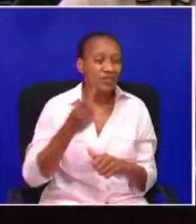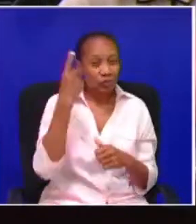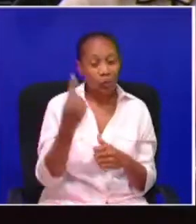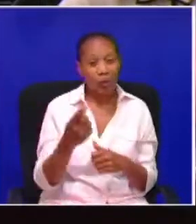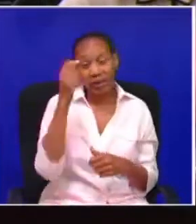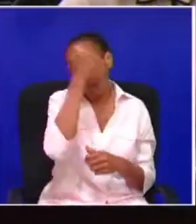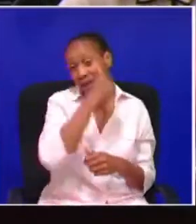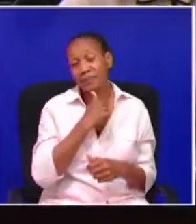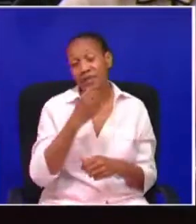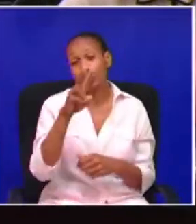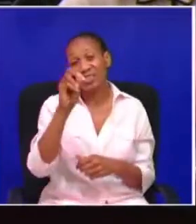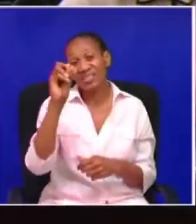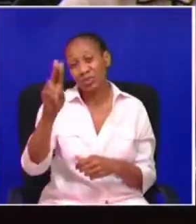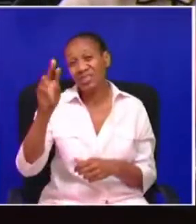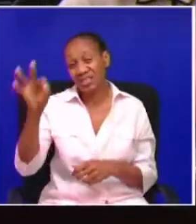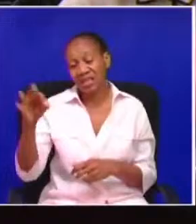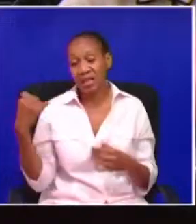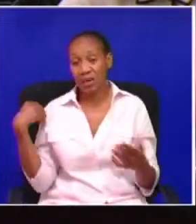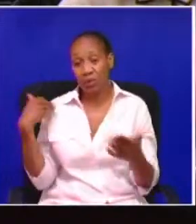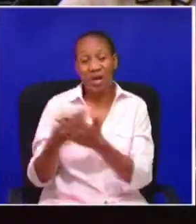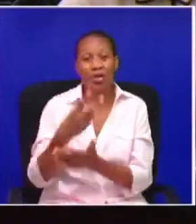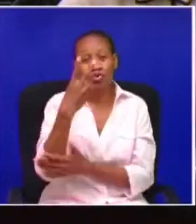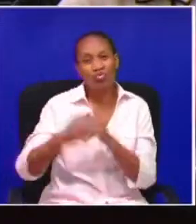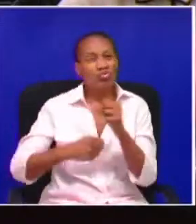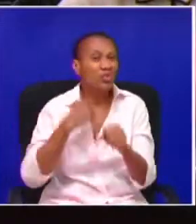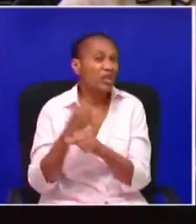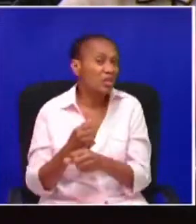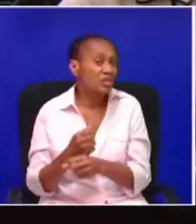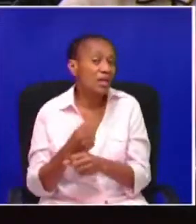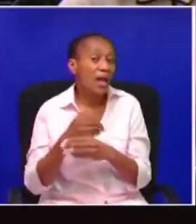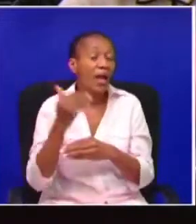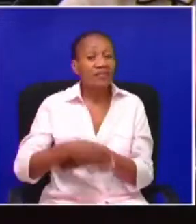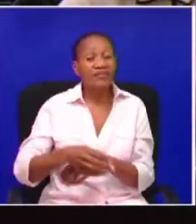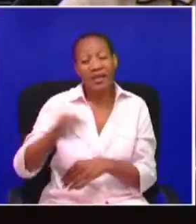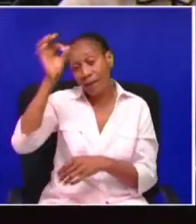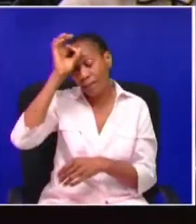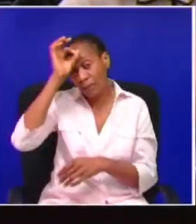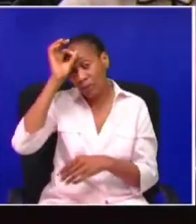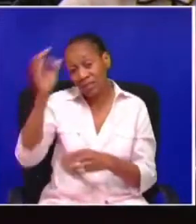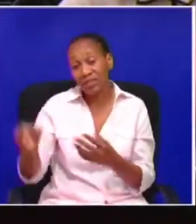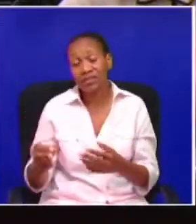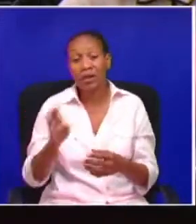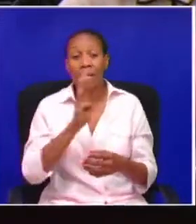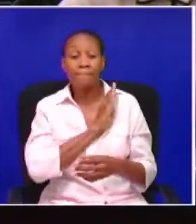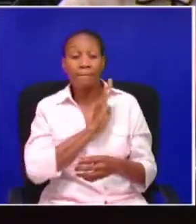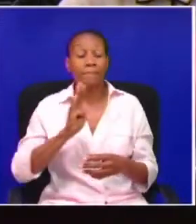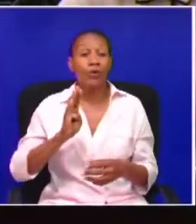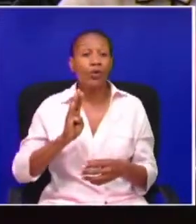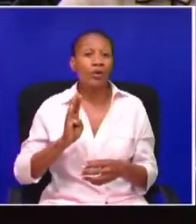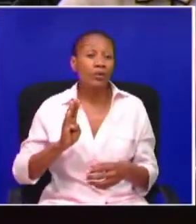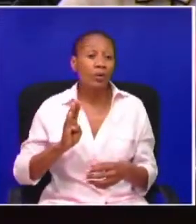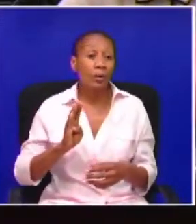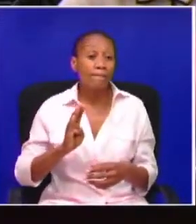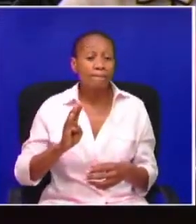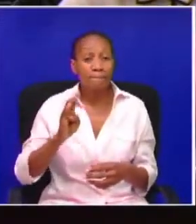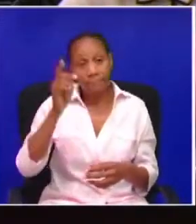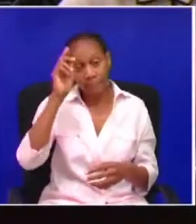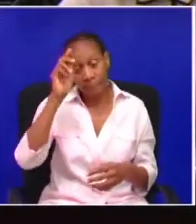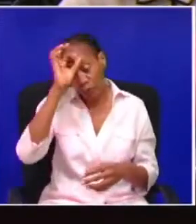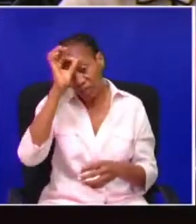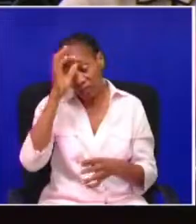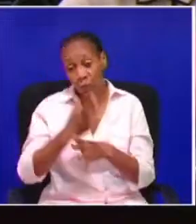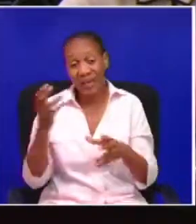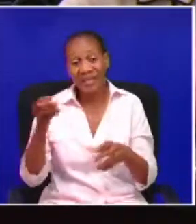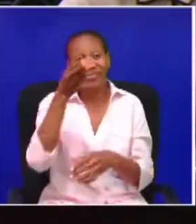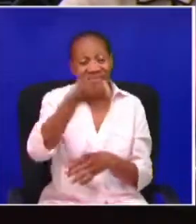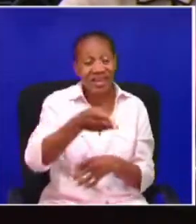So it's been 2 years and 7 months since the SAPS border police have not been integrated into the BMA.